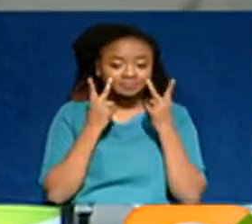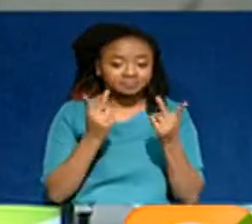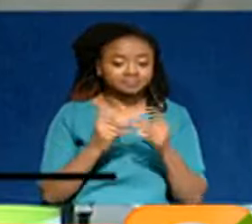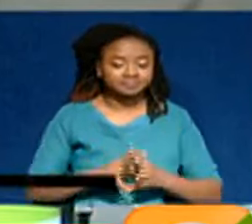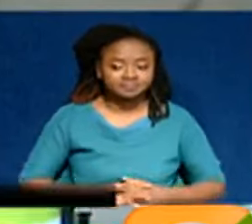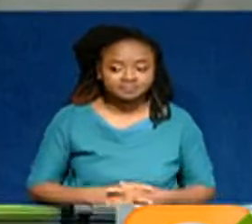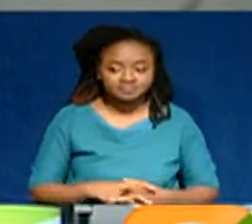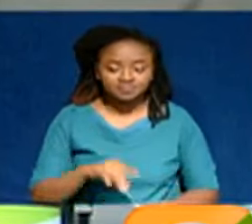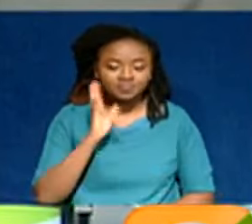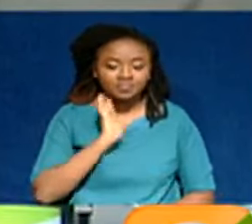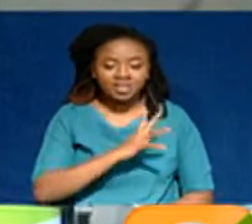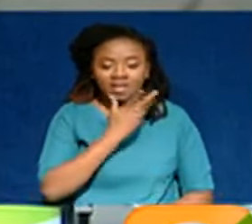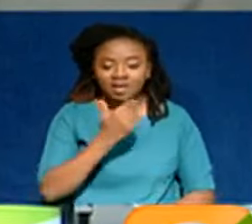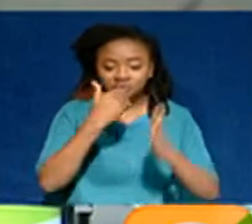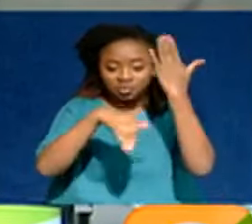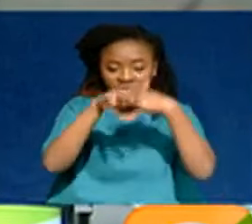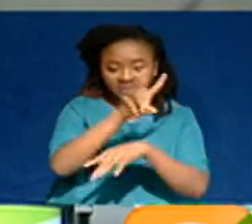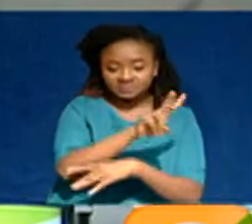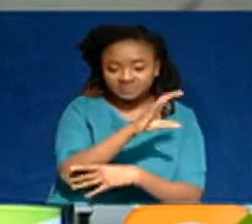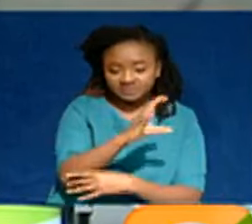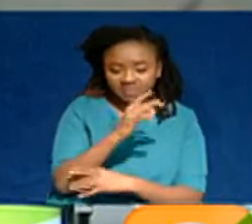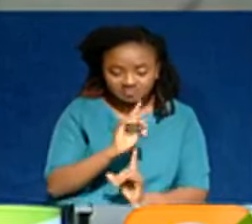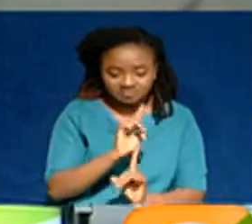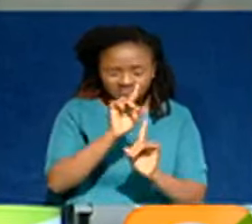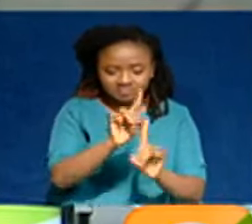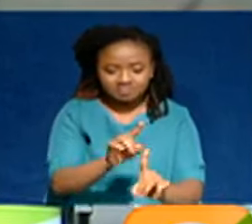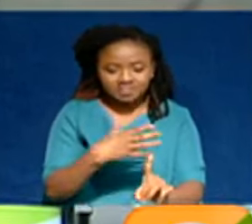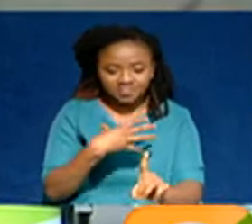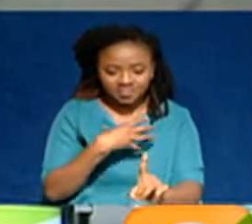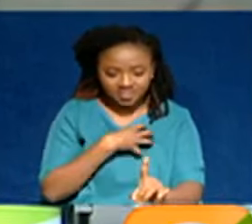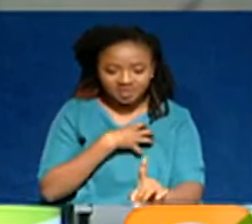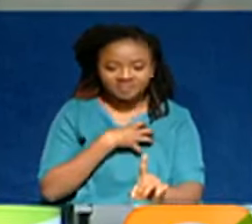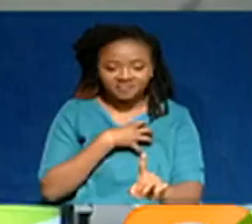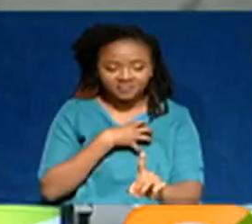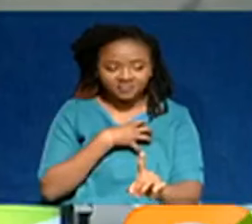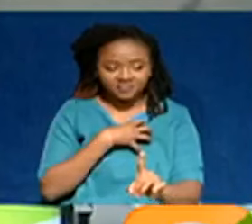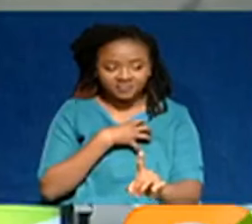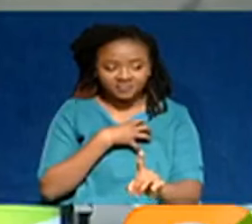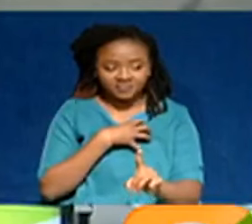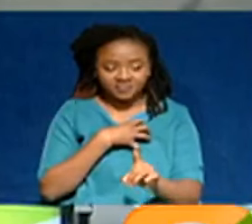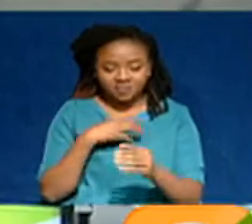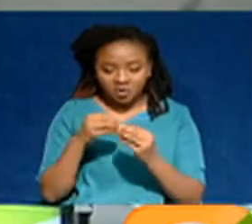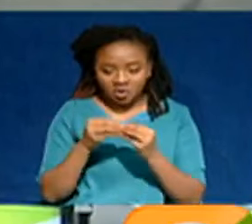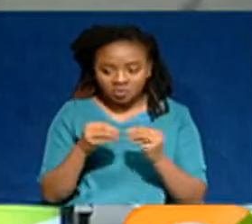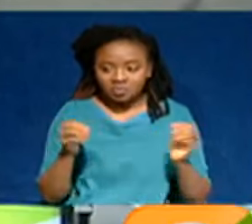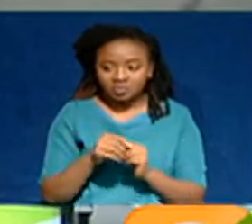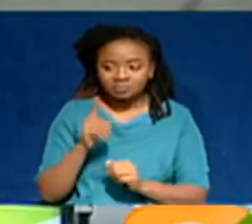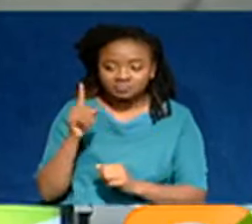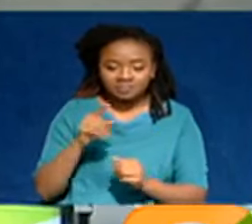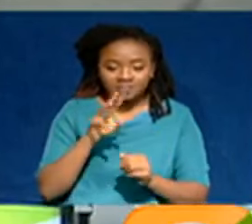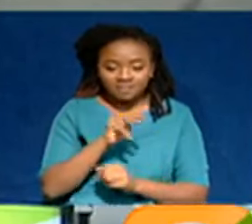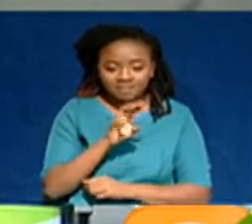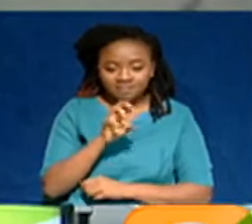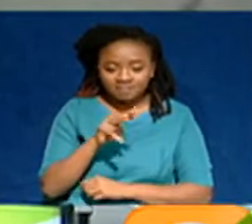Kenyatta University Vice-Chancellor Professor Paul Wainaina has proceeded on an extended annual leave. In a memo sent by the VC to